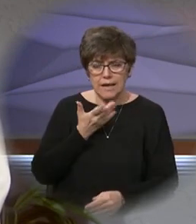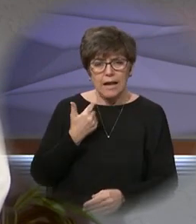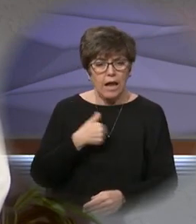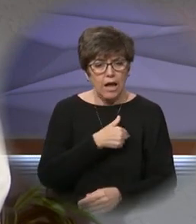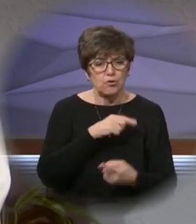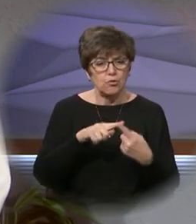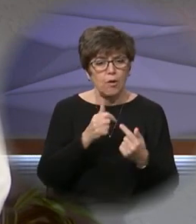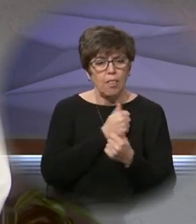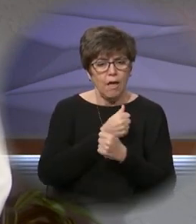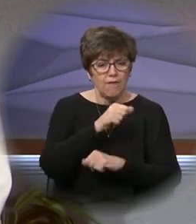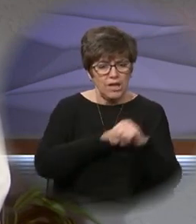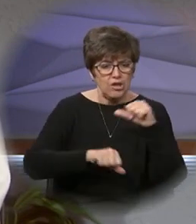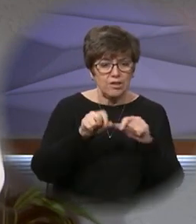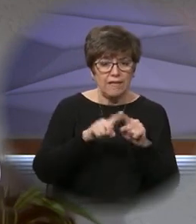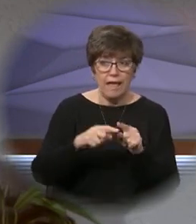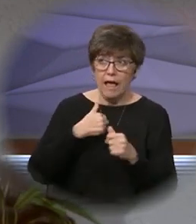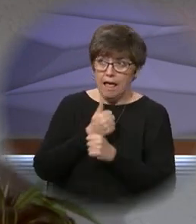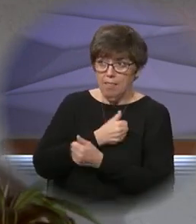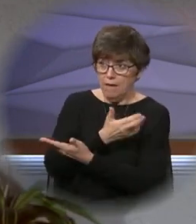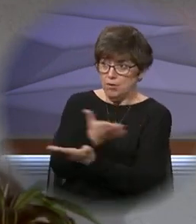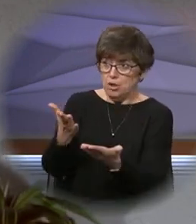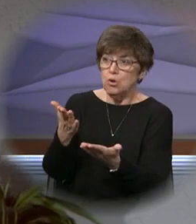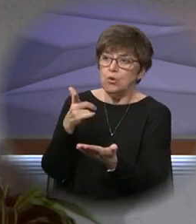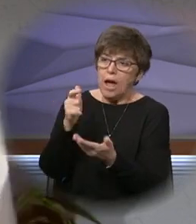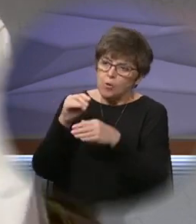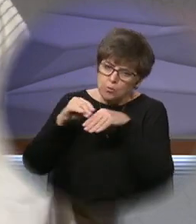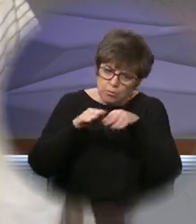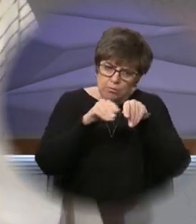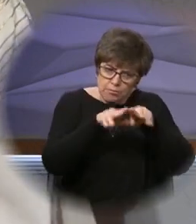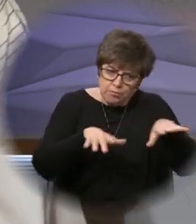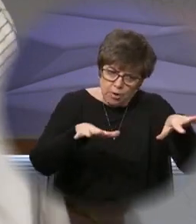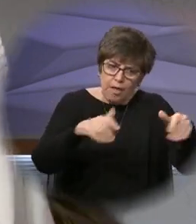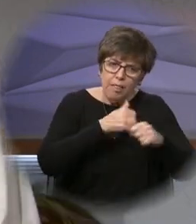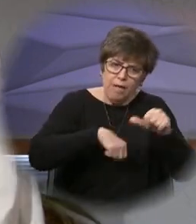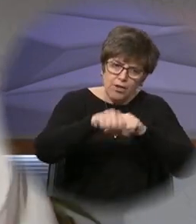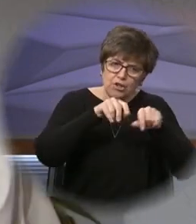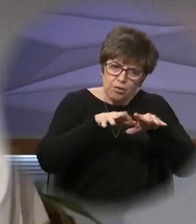another as I have loved you.